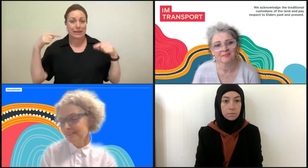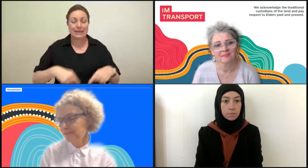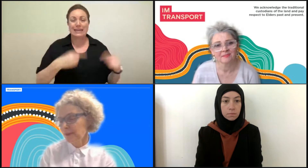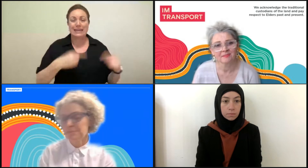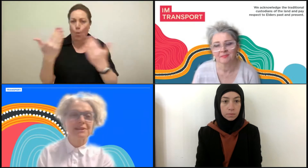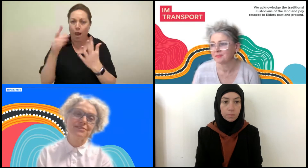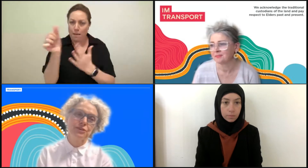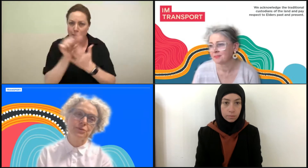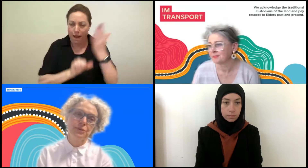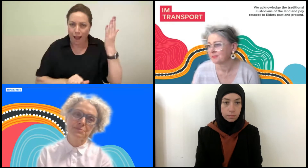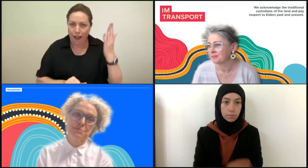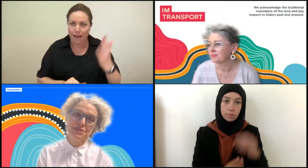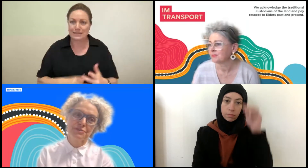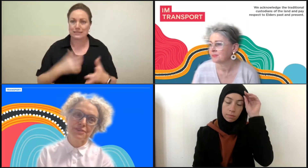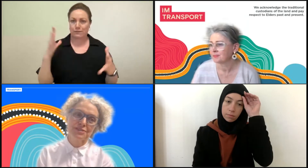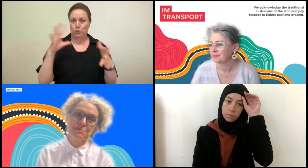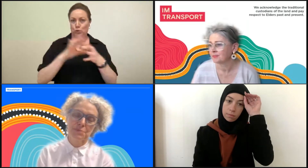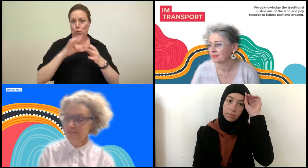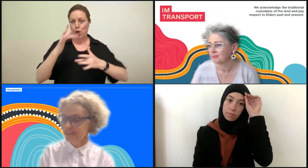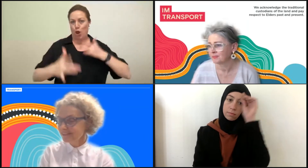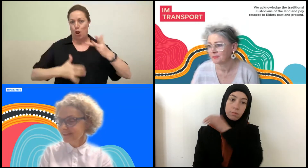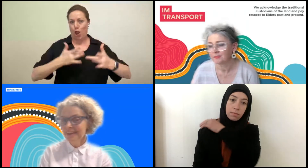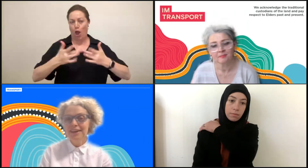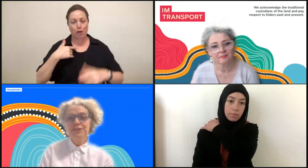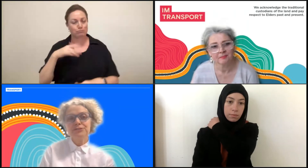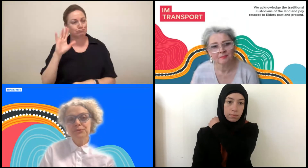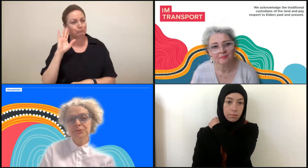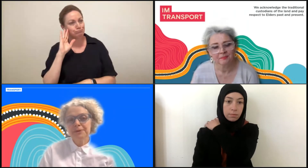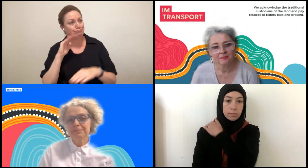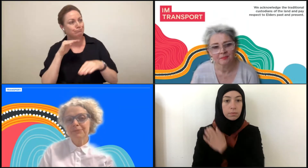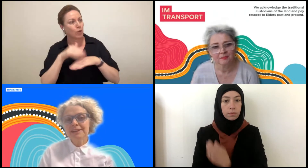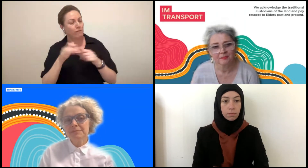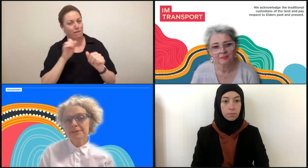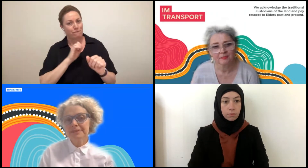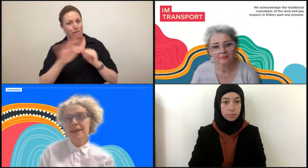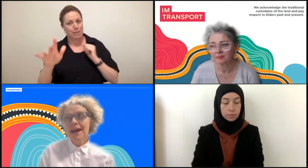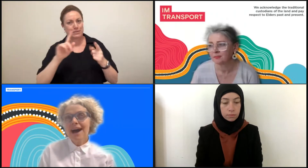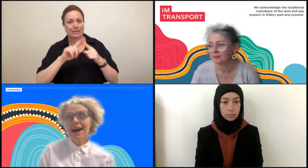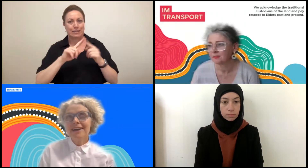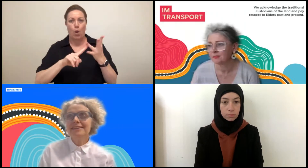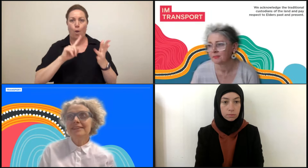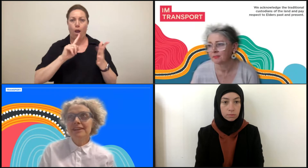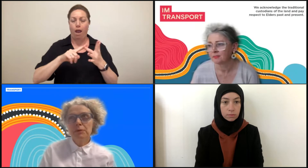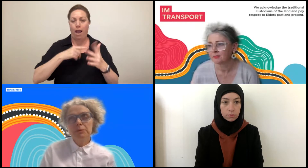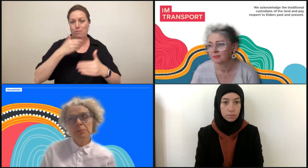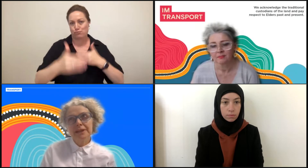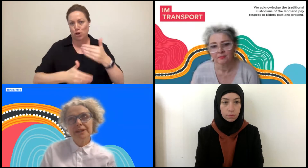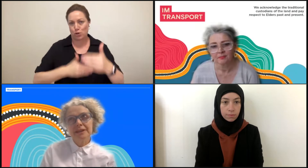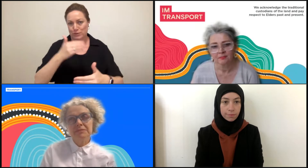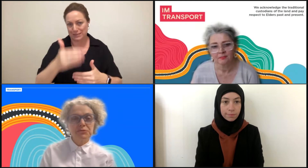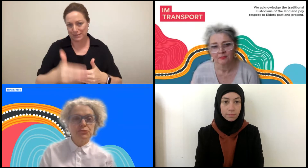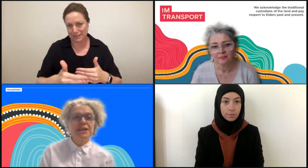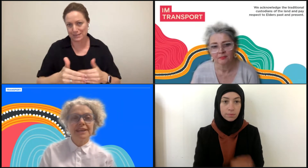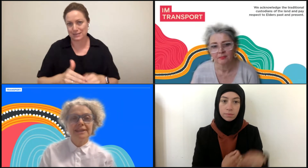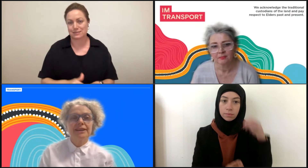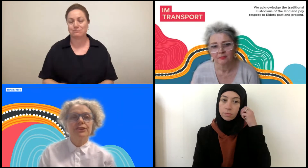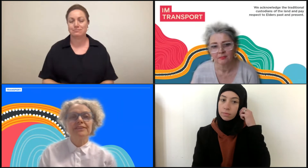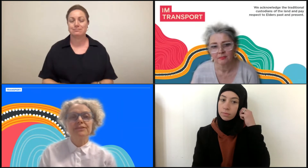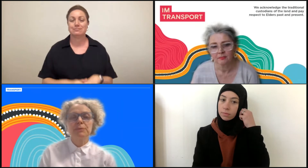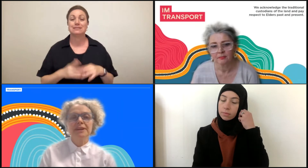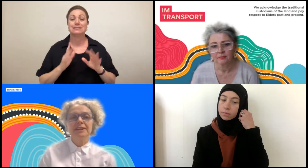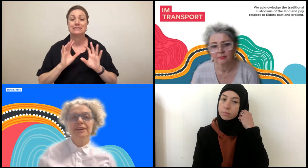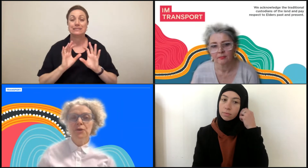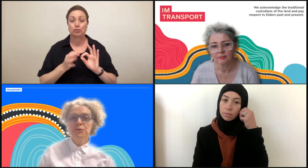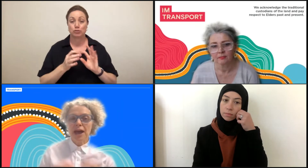about this fabulous new expression of interest process. So, Elizabeth, I think there's probably three key